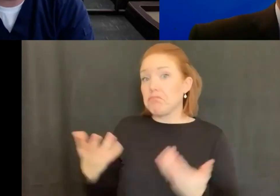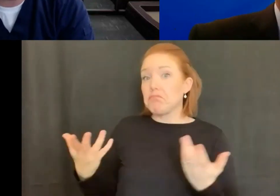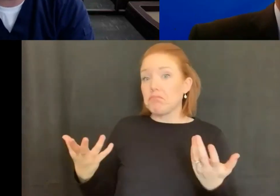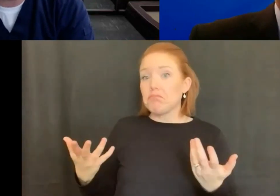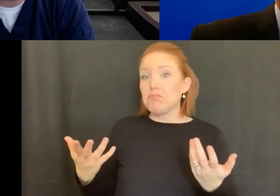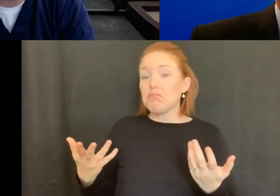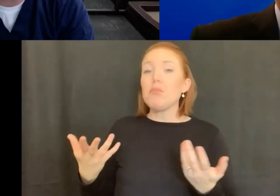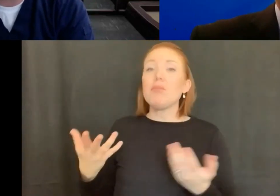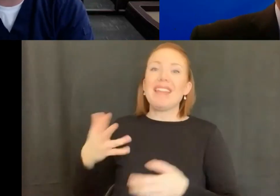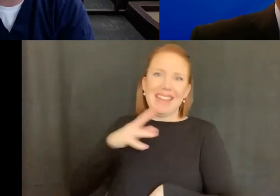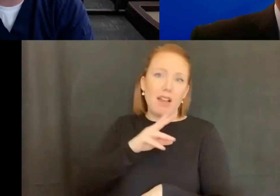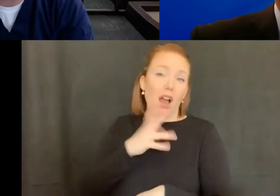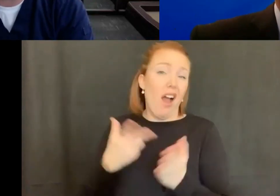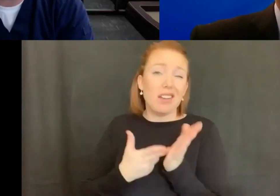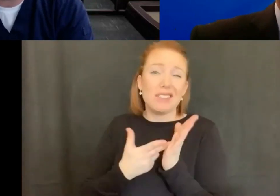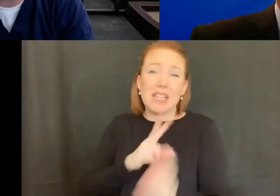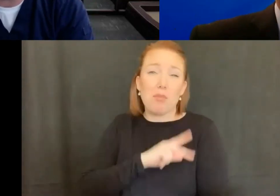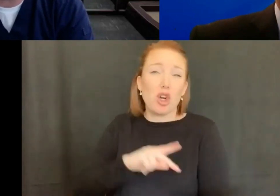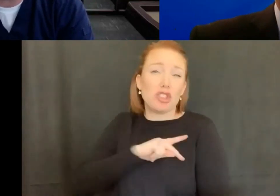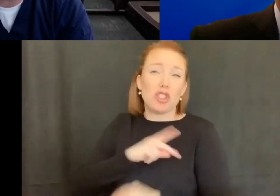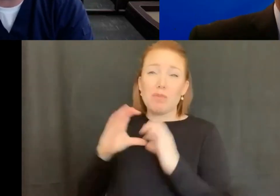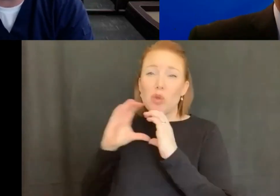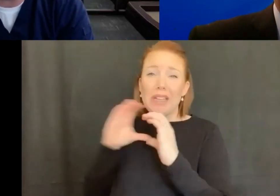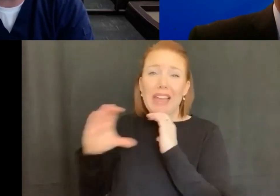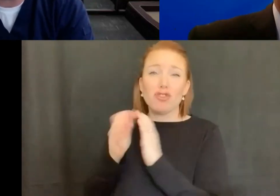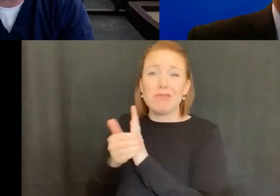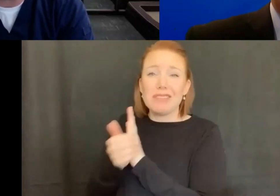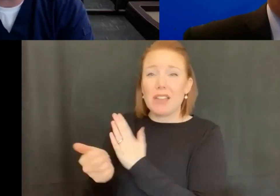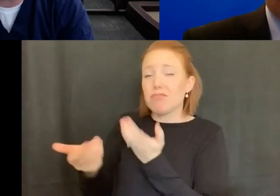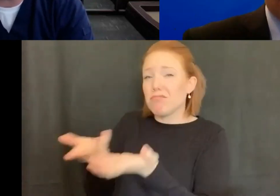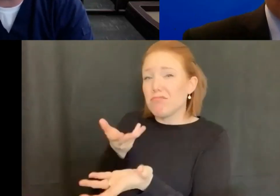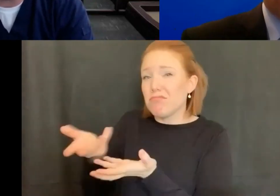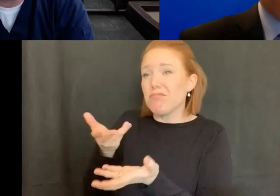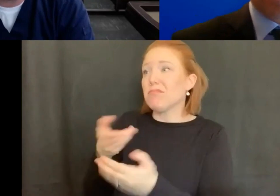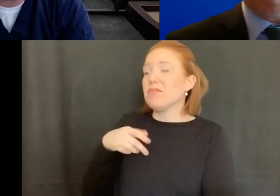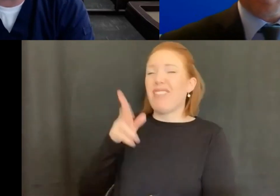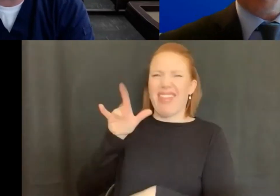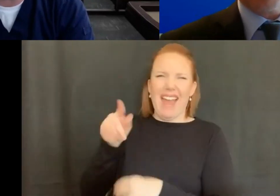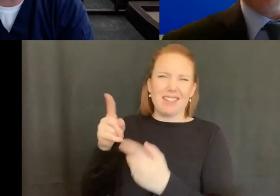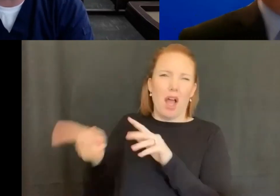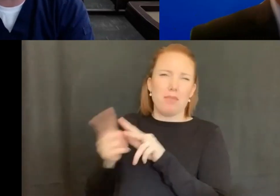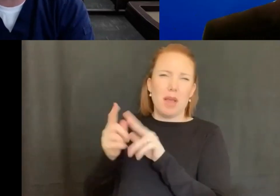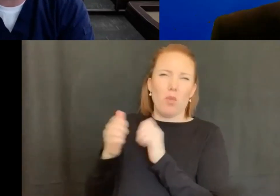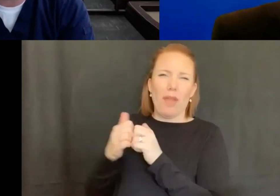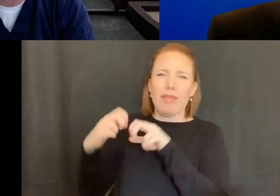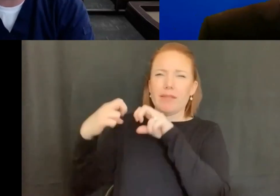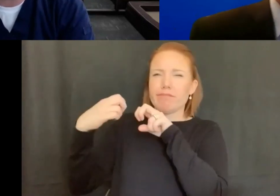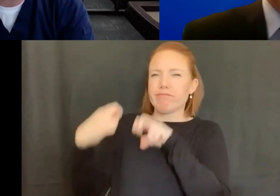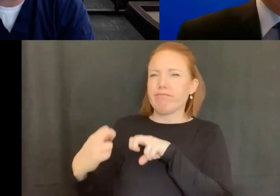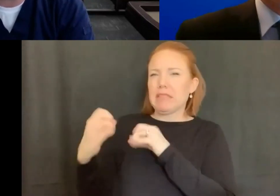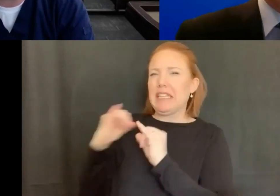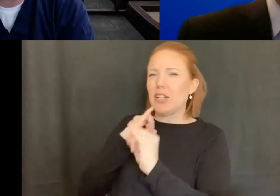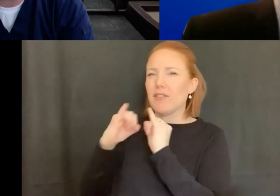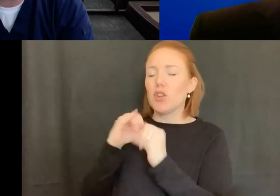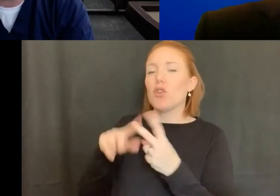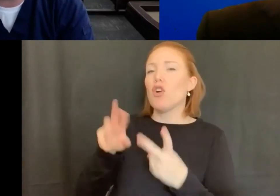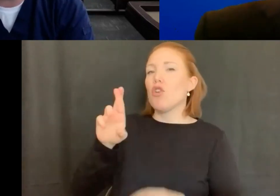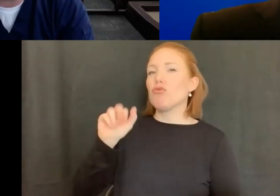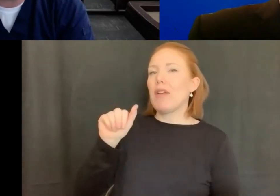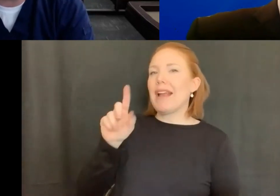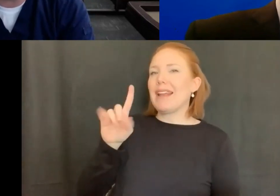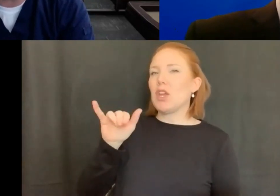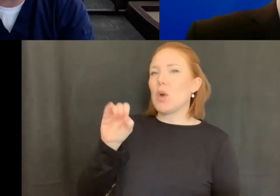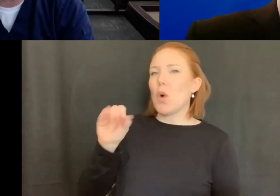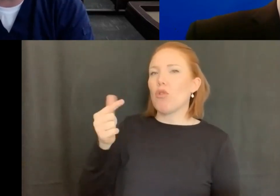Interpersonal skills, and you would assess that during the interview and maybe a working interview as well. Radiographic certifications are essential so that you